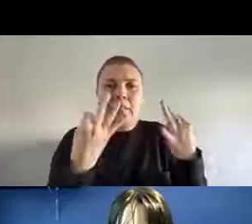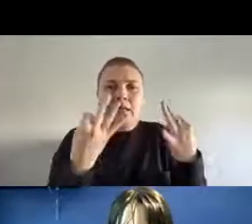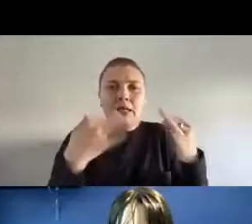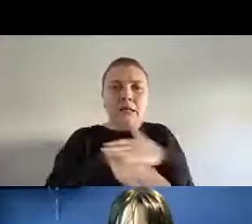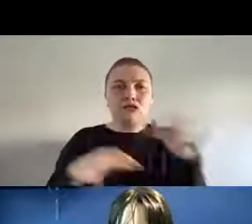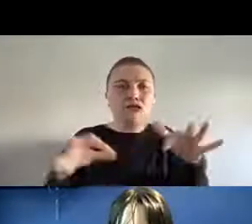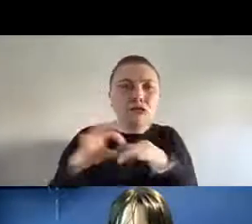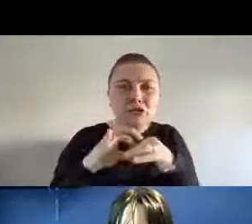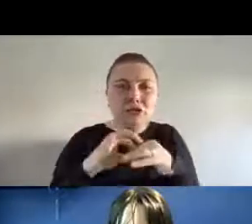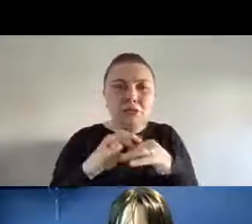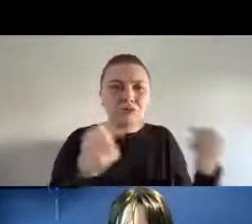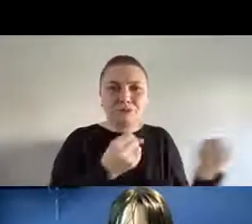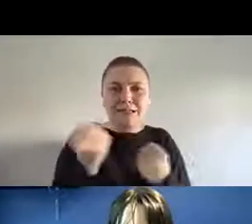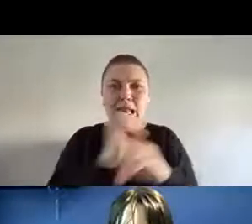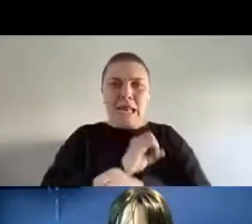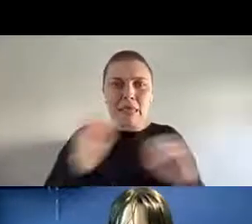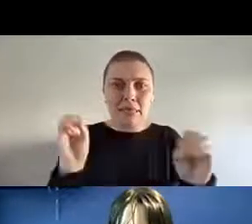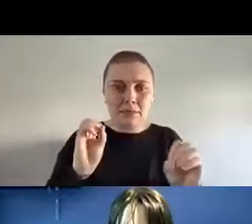relationship.